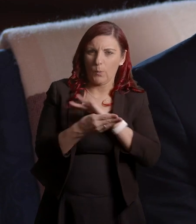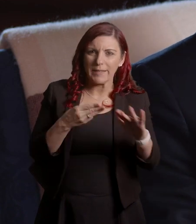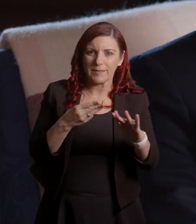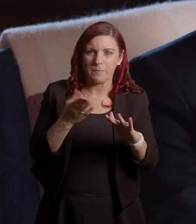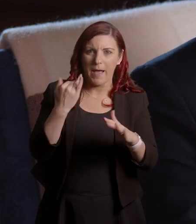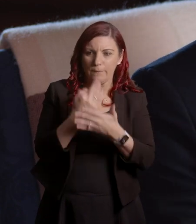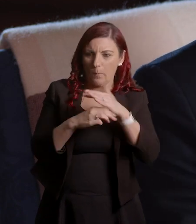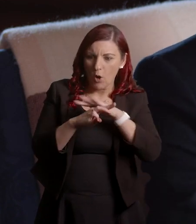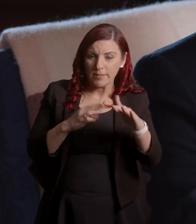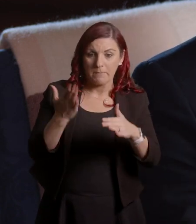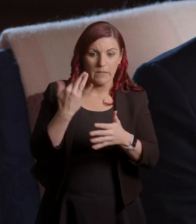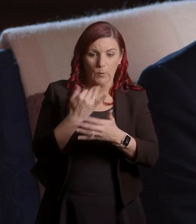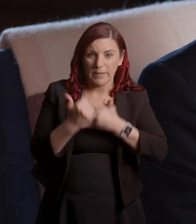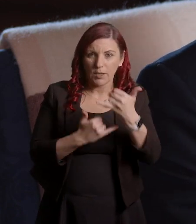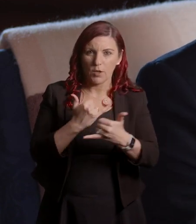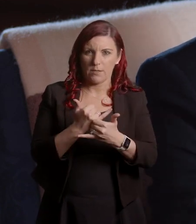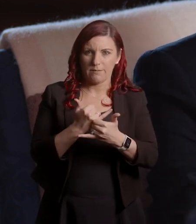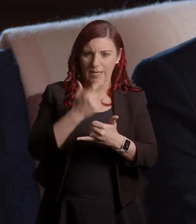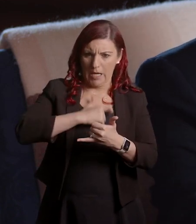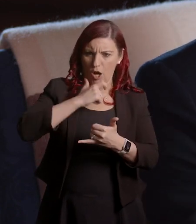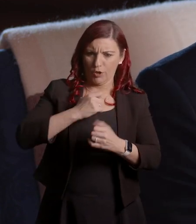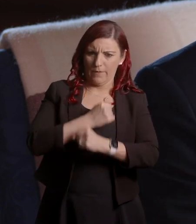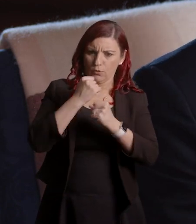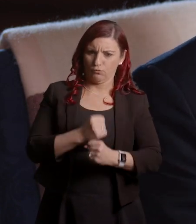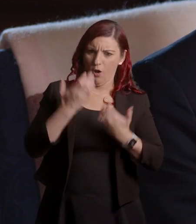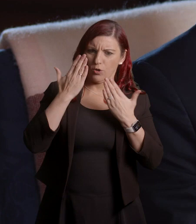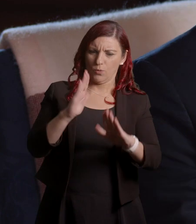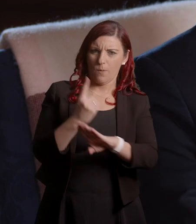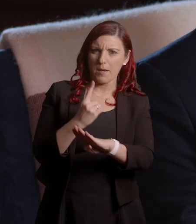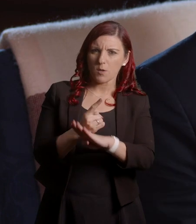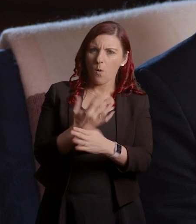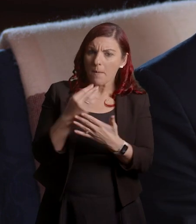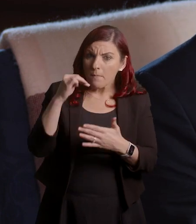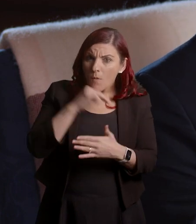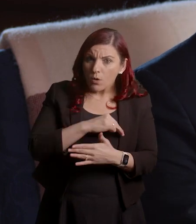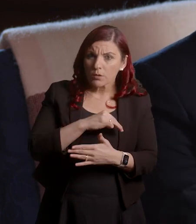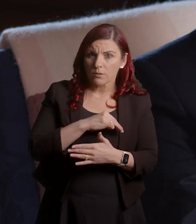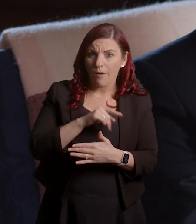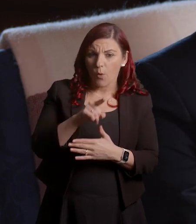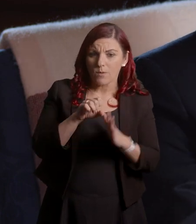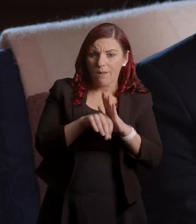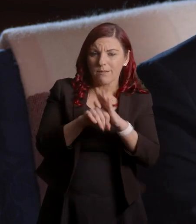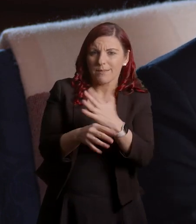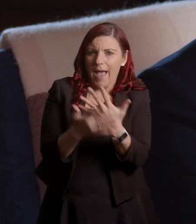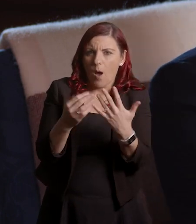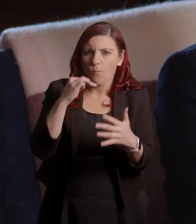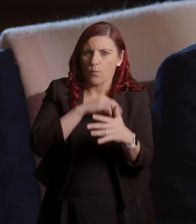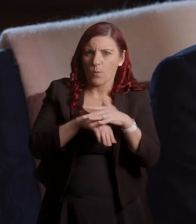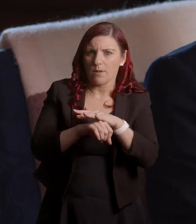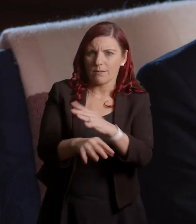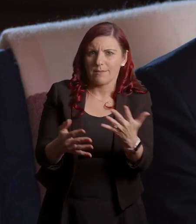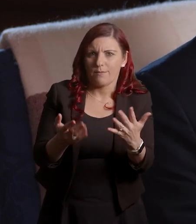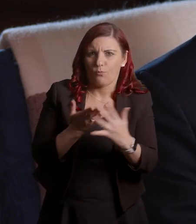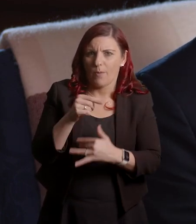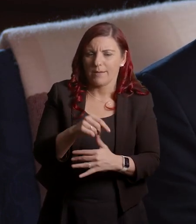weeks, past few months, past few years even, the character has shone through over the past, in that time. And how important were those defeats that they suffered in